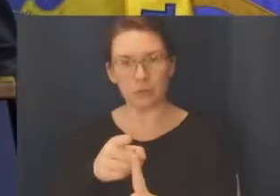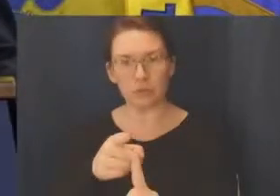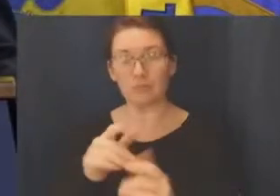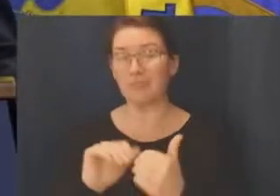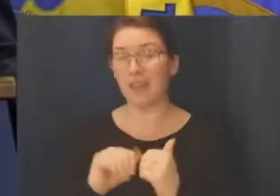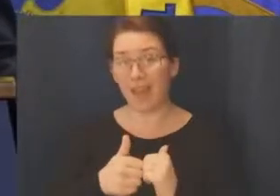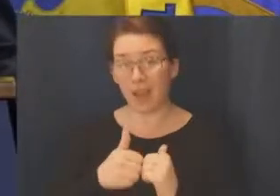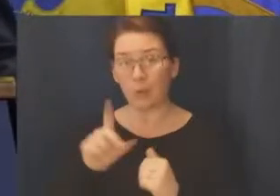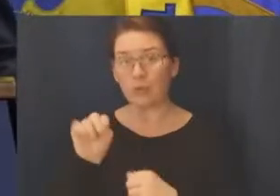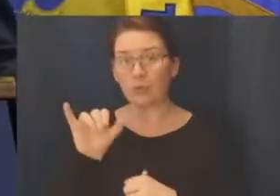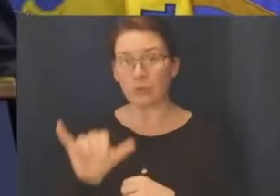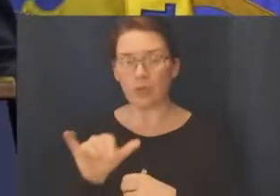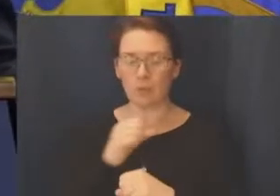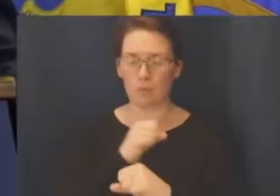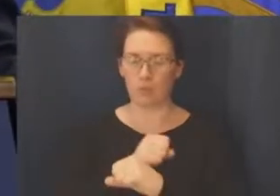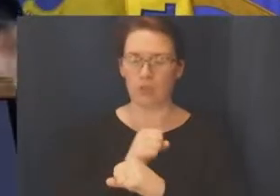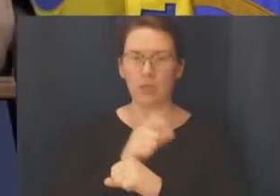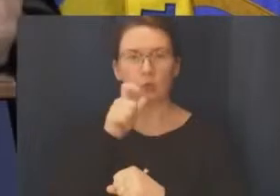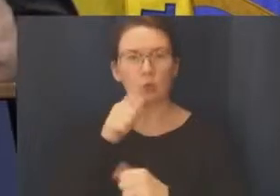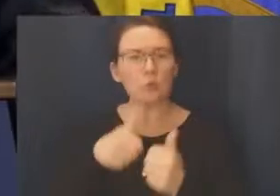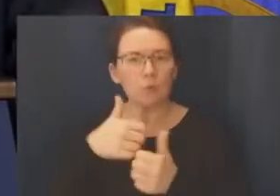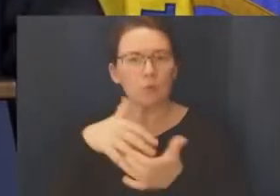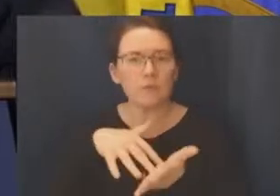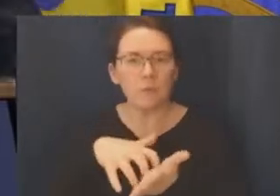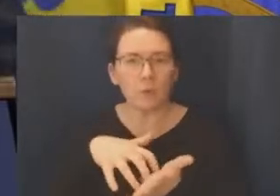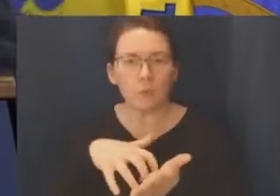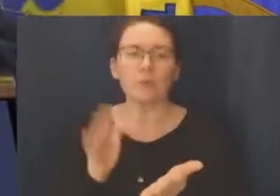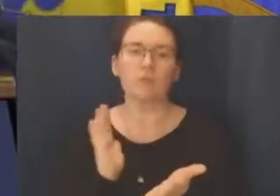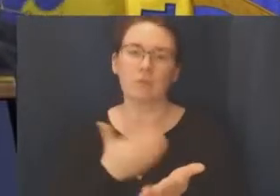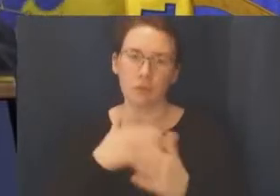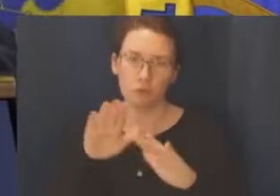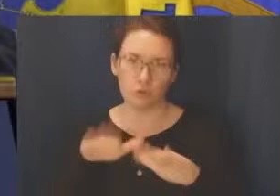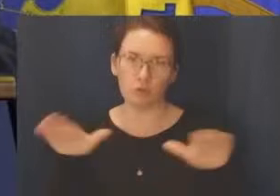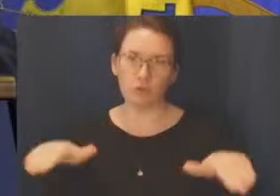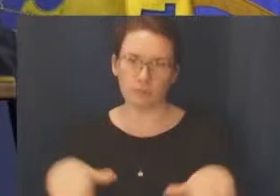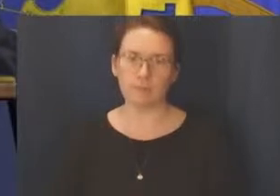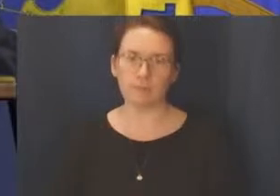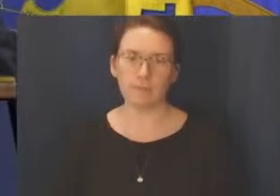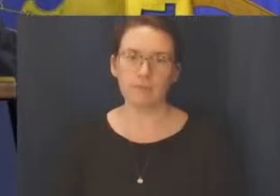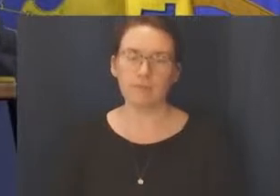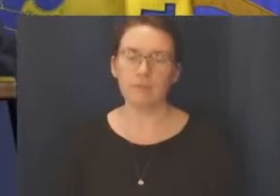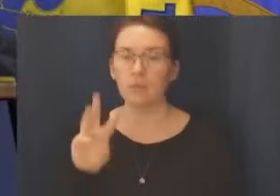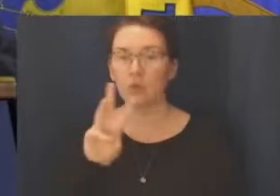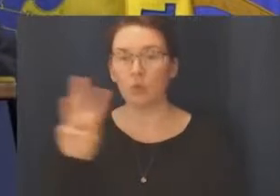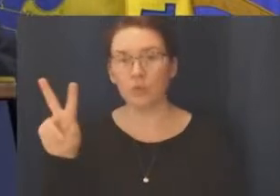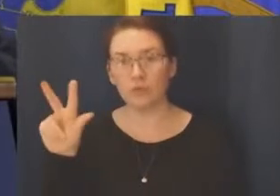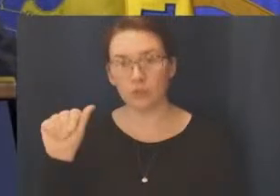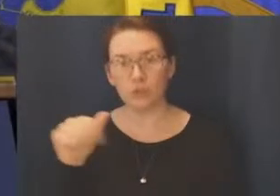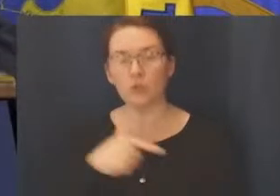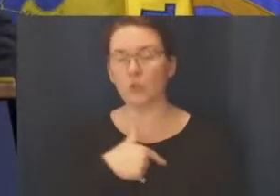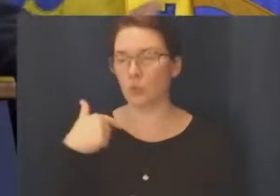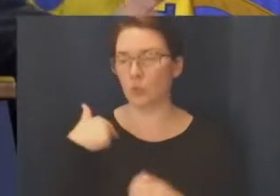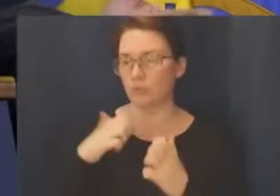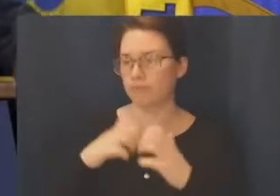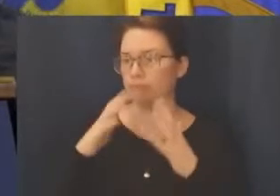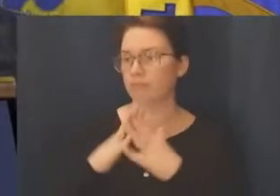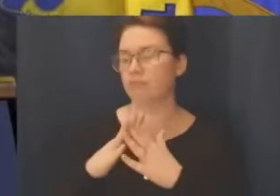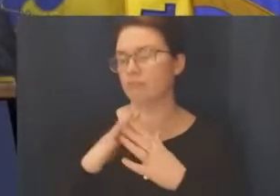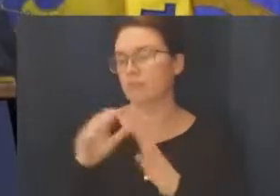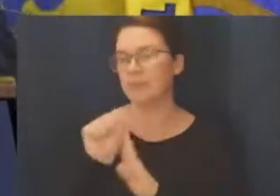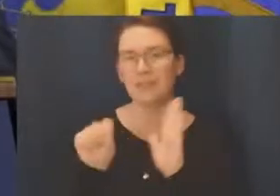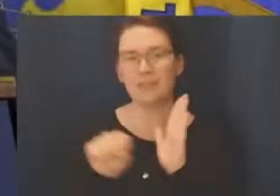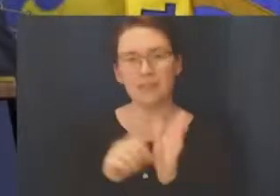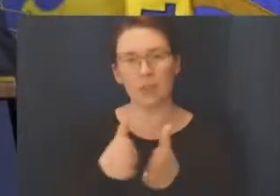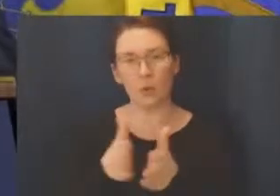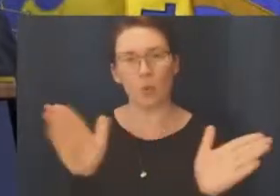among us, our children. Now, in West Virginia, we've launched a statewide walking challenge. We've called it the Mountaineer